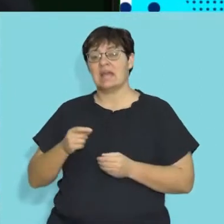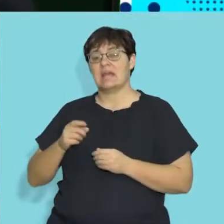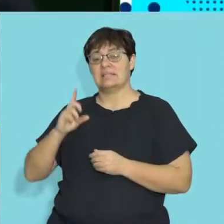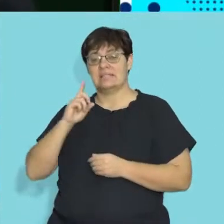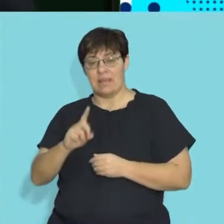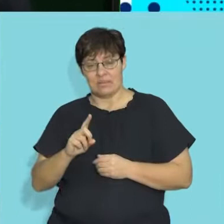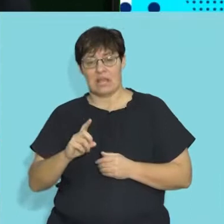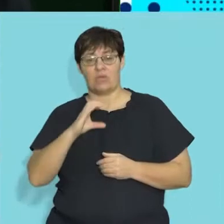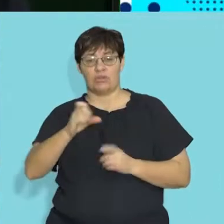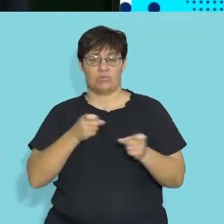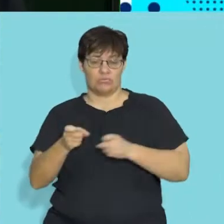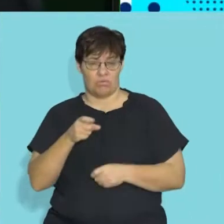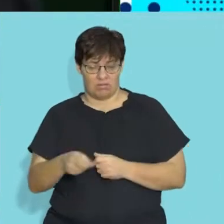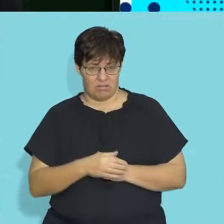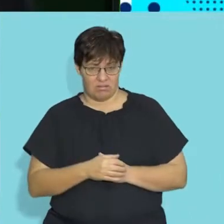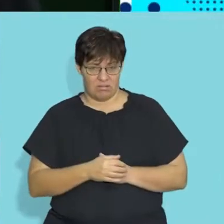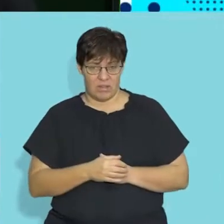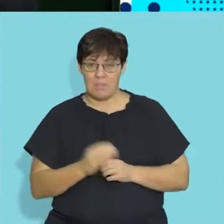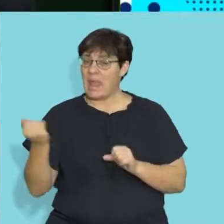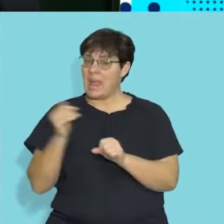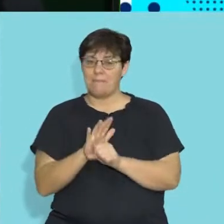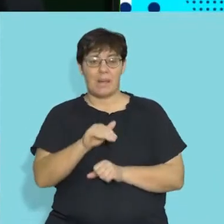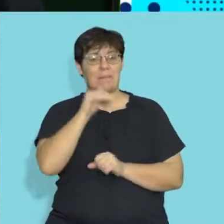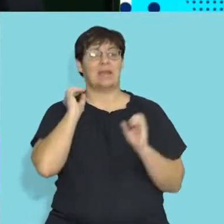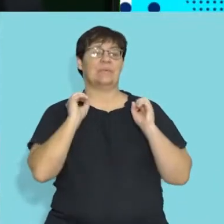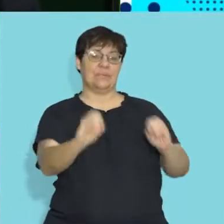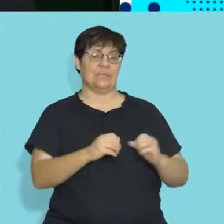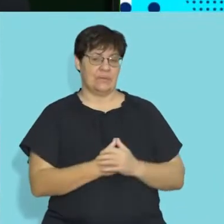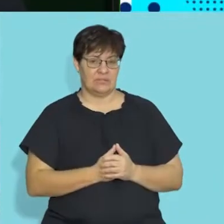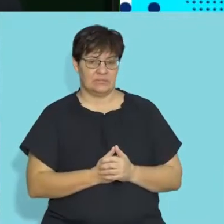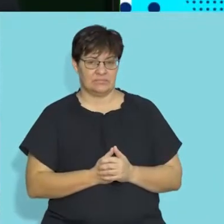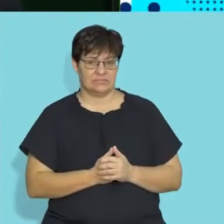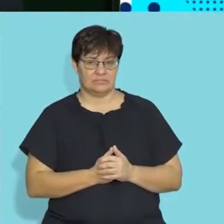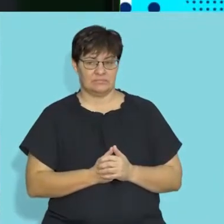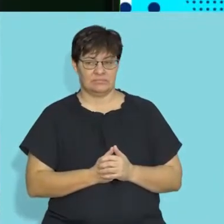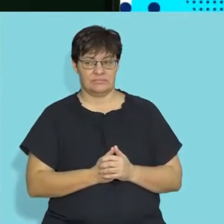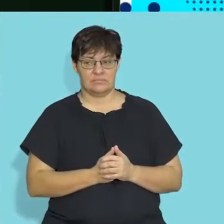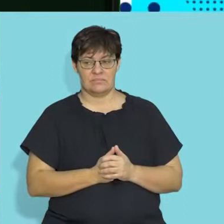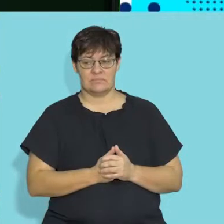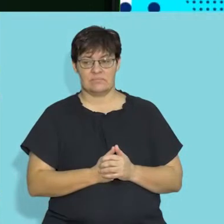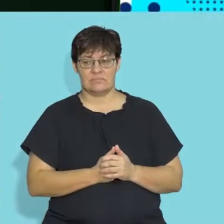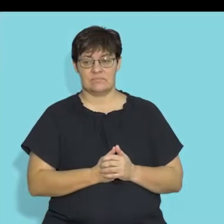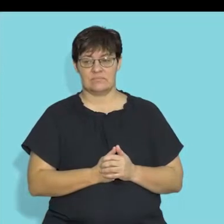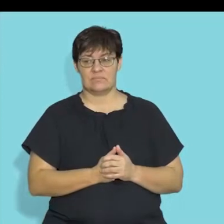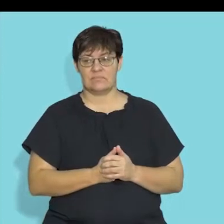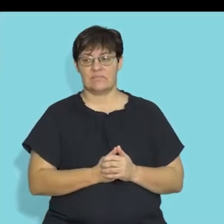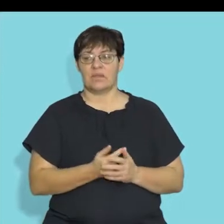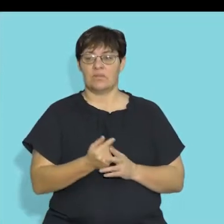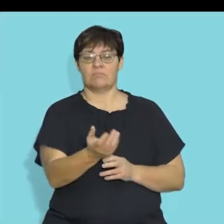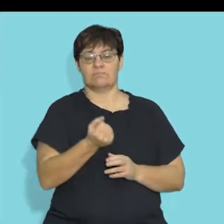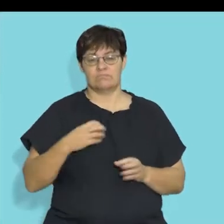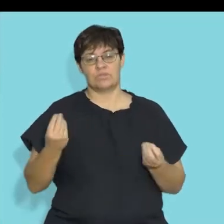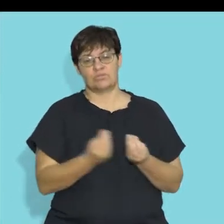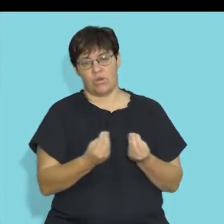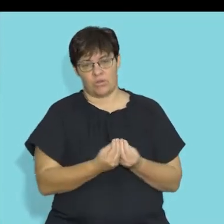creditors control. Clearly, no impact on your bank account, right? And then obviously, drawings of